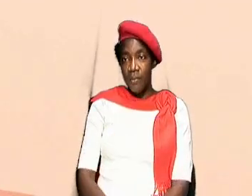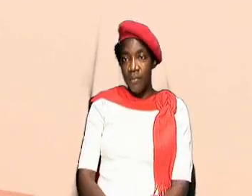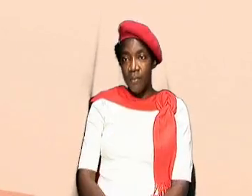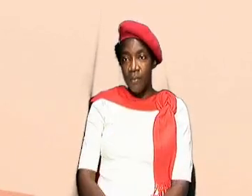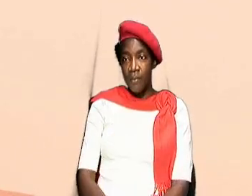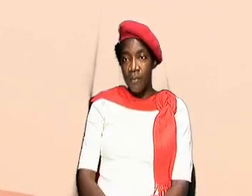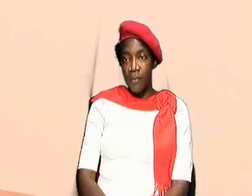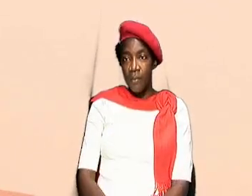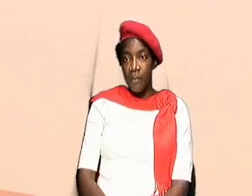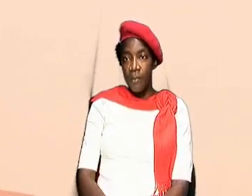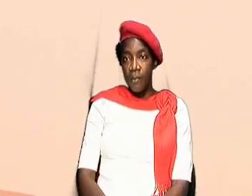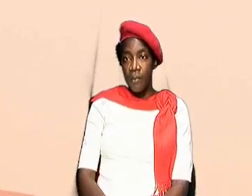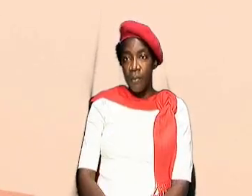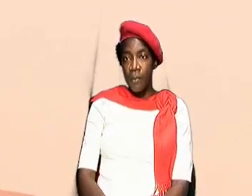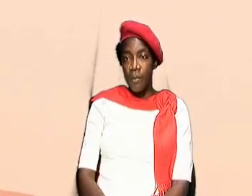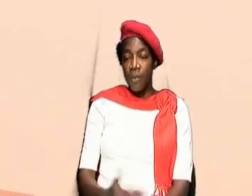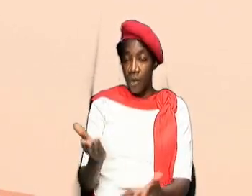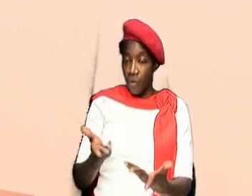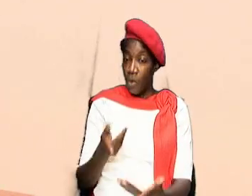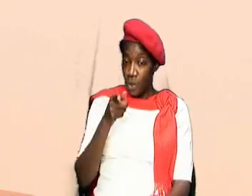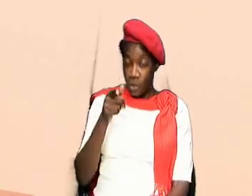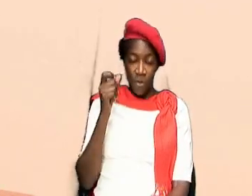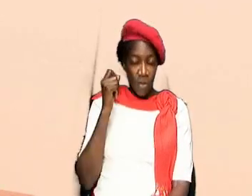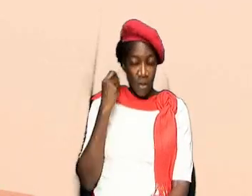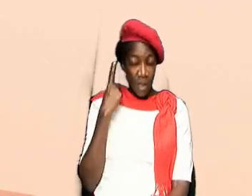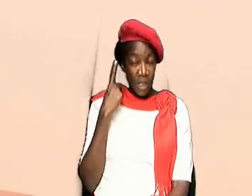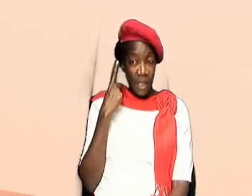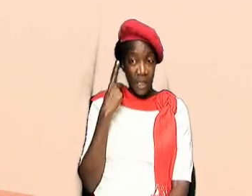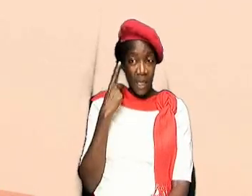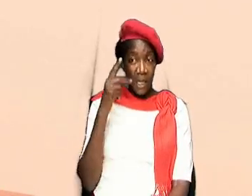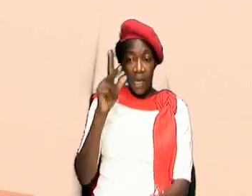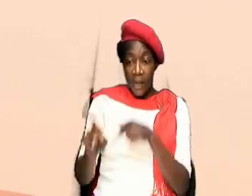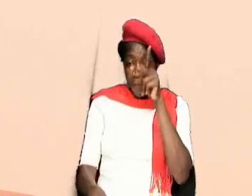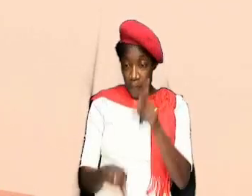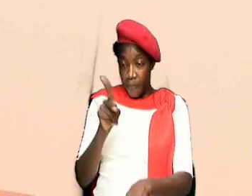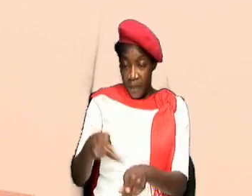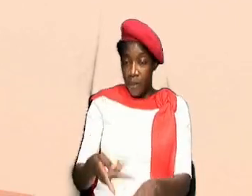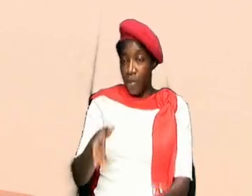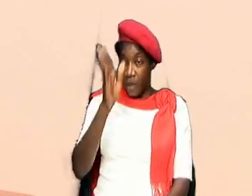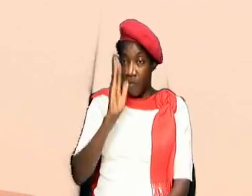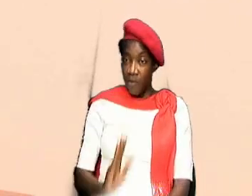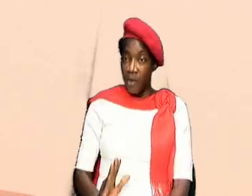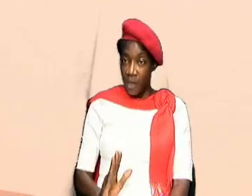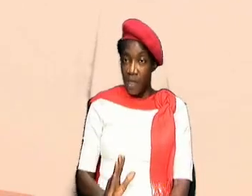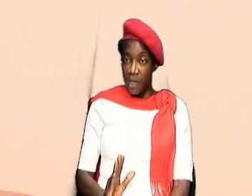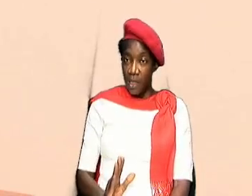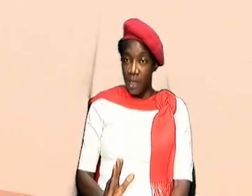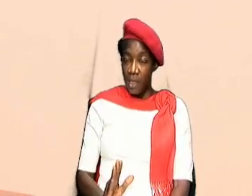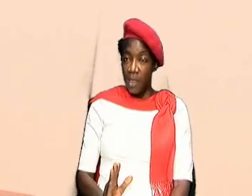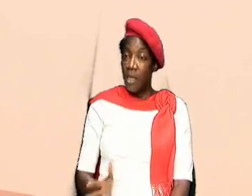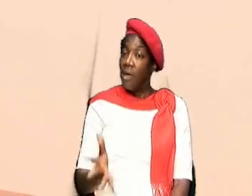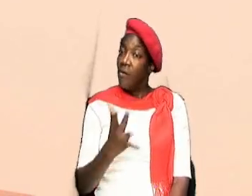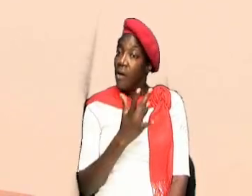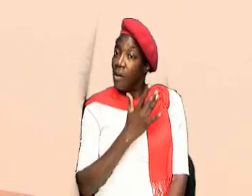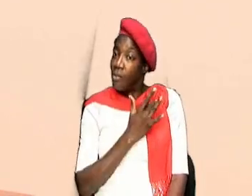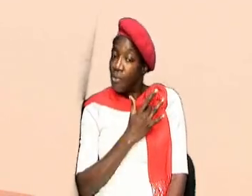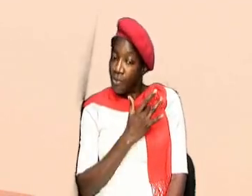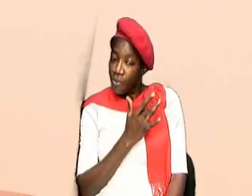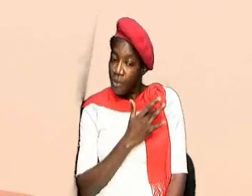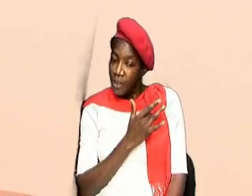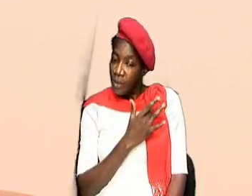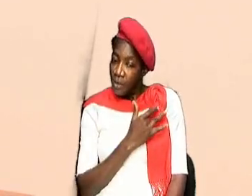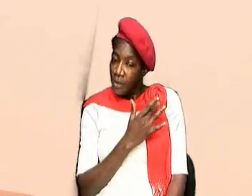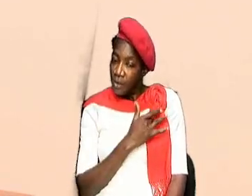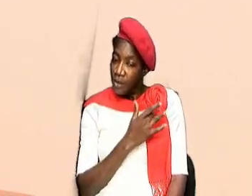And I'd like us to understand that as people of God, a way of appreciating, you know, what